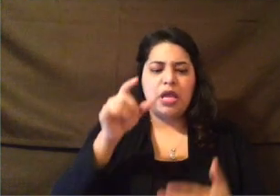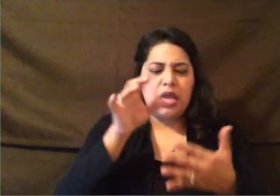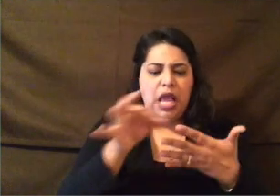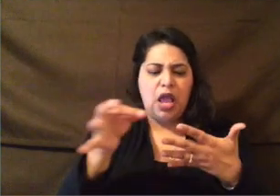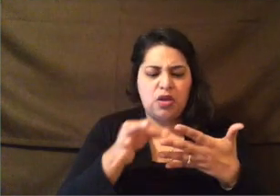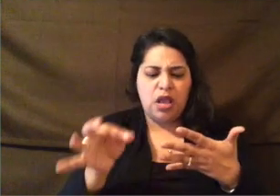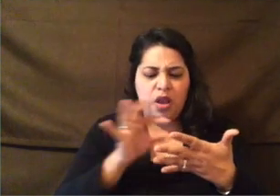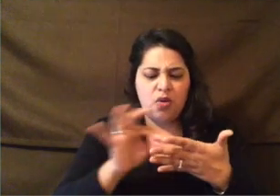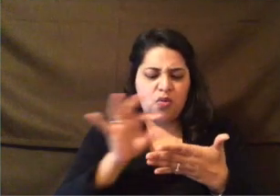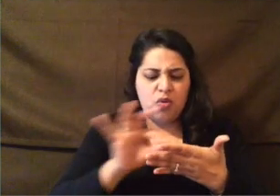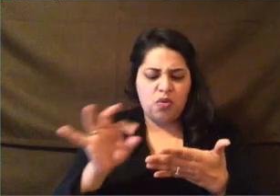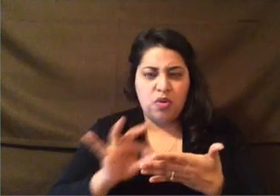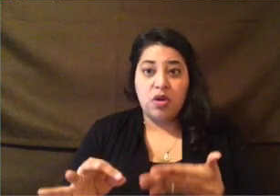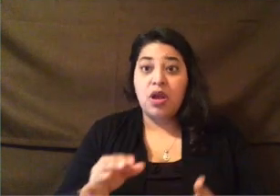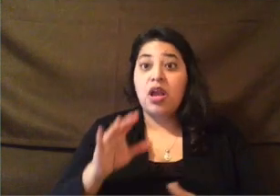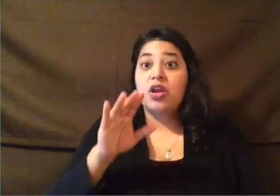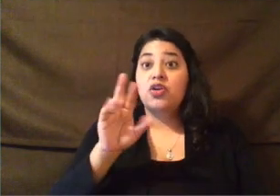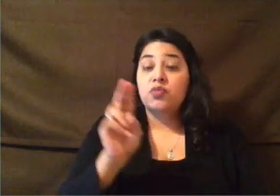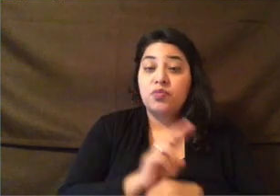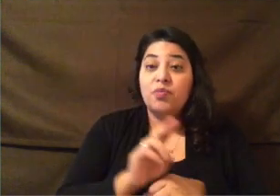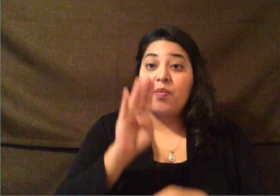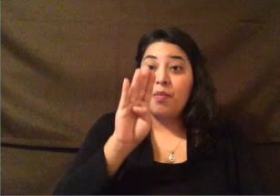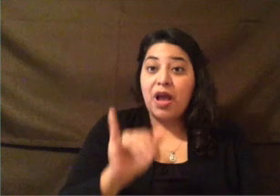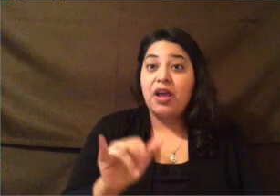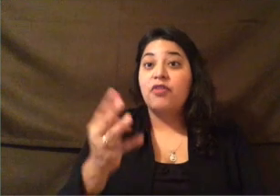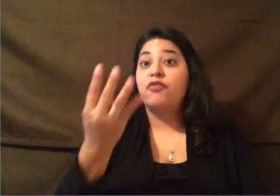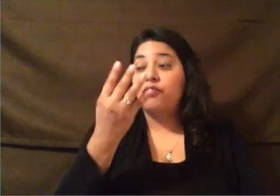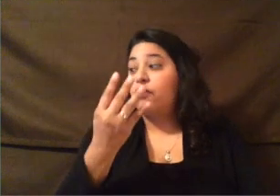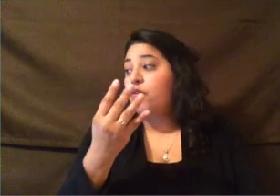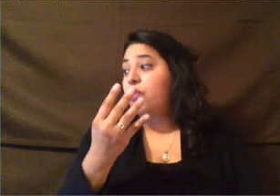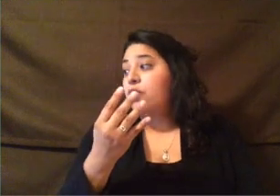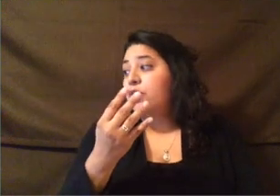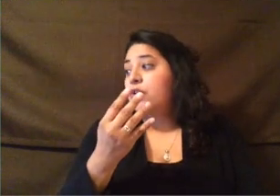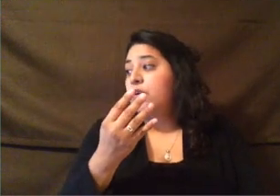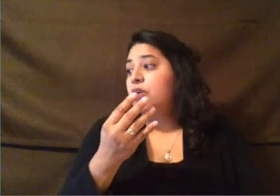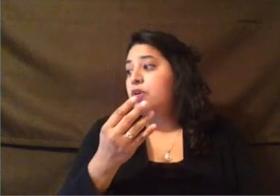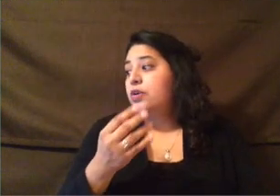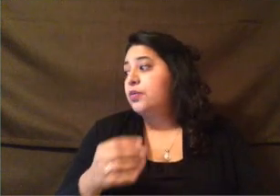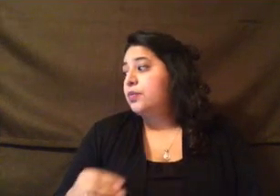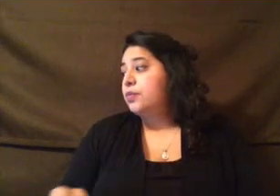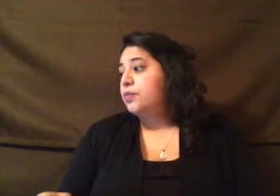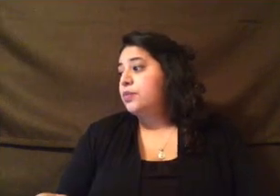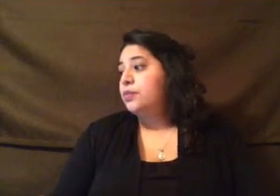So when I'm looking at this dot plot, I'll count each of these symbols by 4.